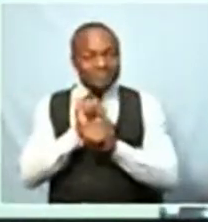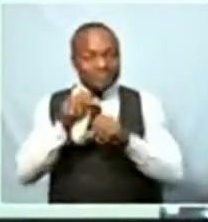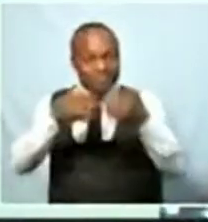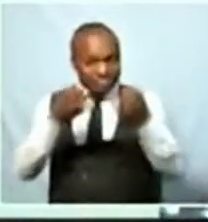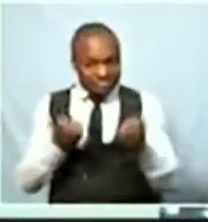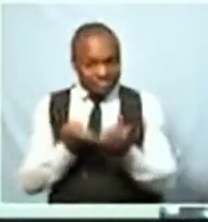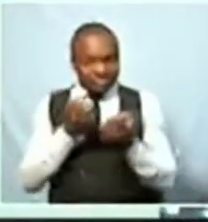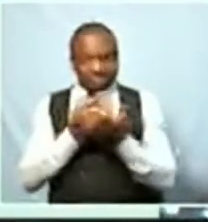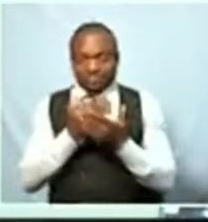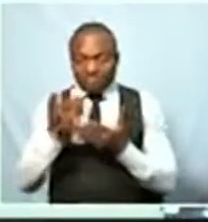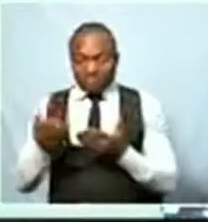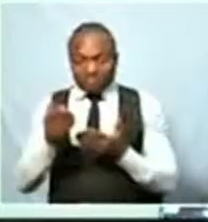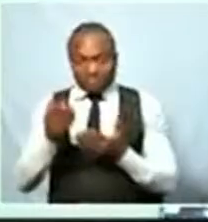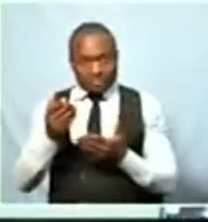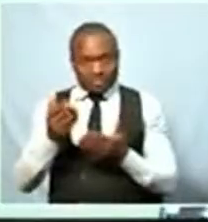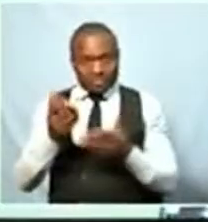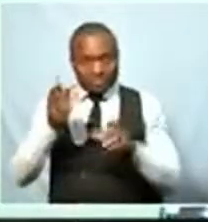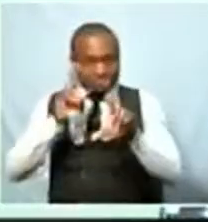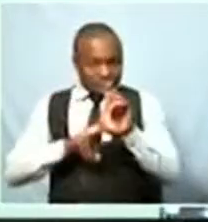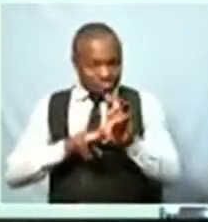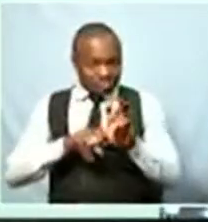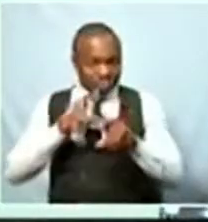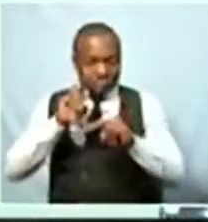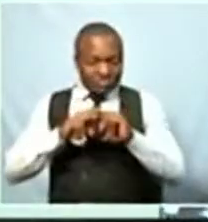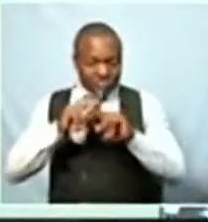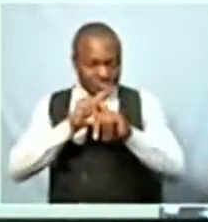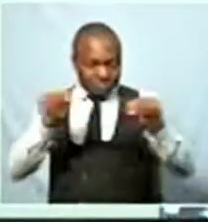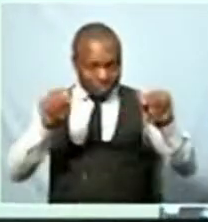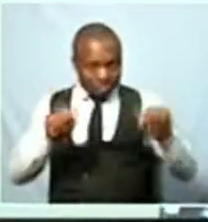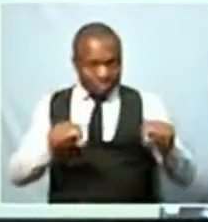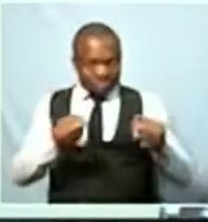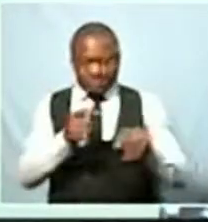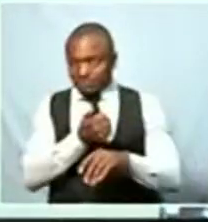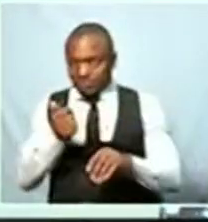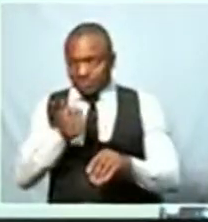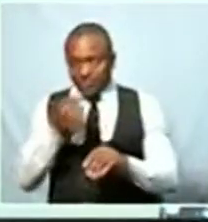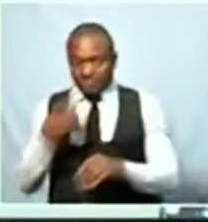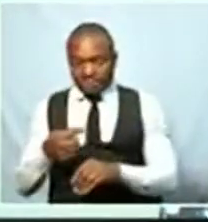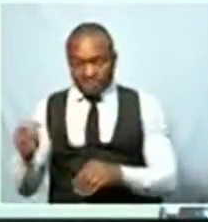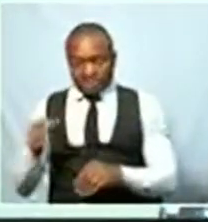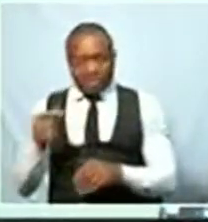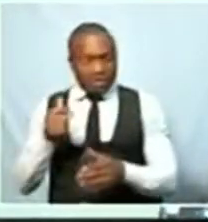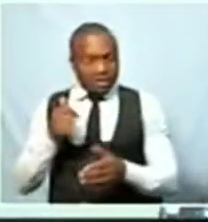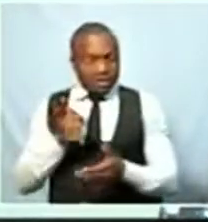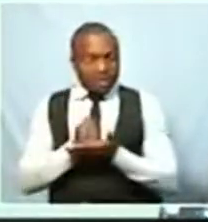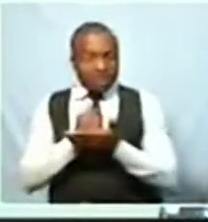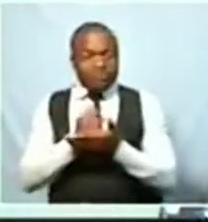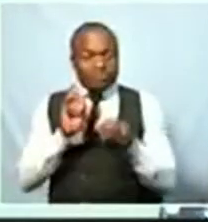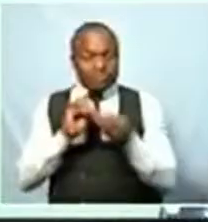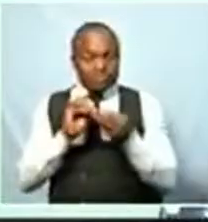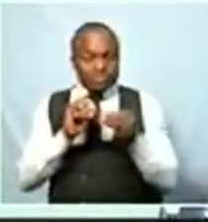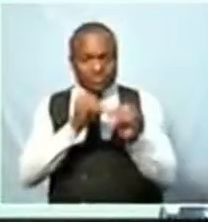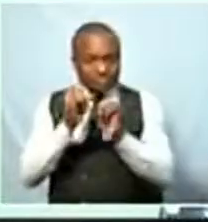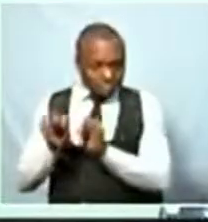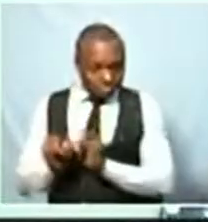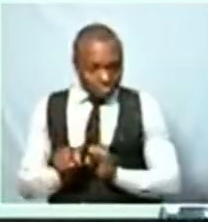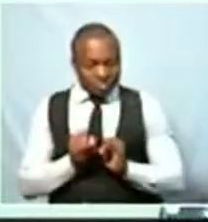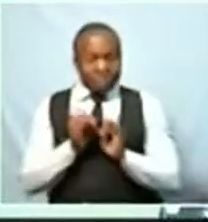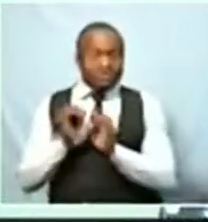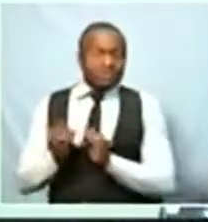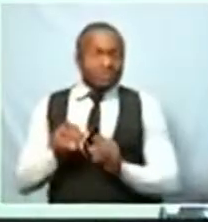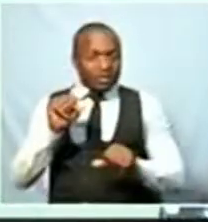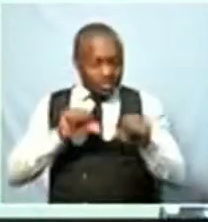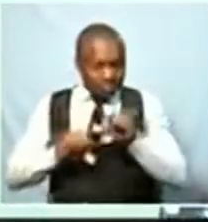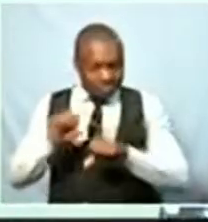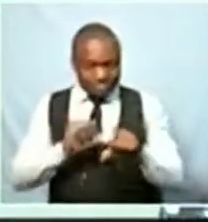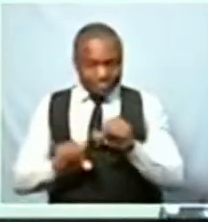of office furniture and specialized audit tools that support the efficient execution of audits. The